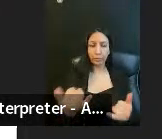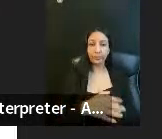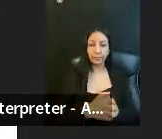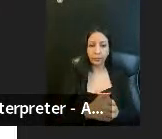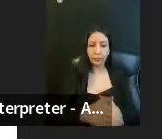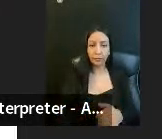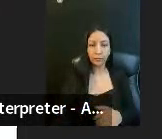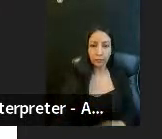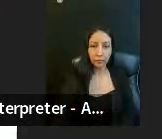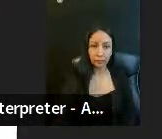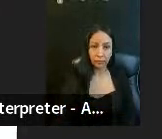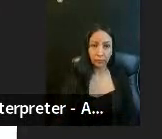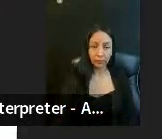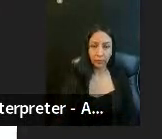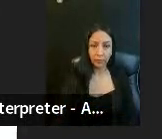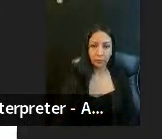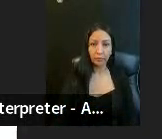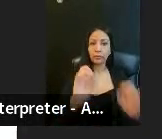great.